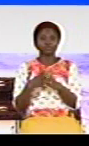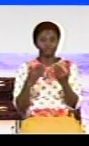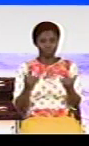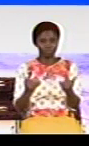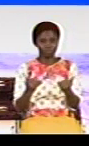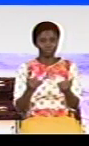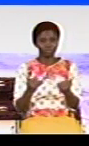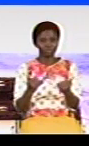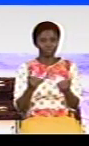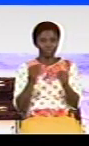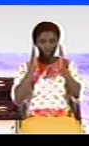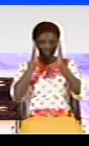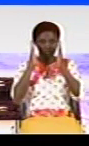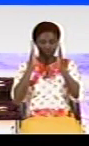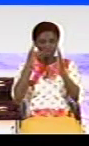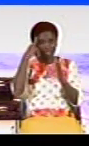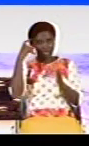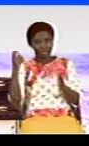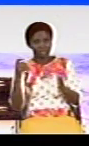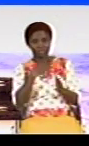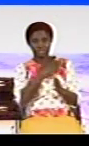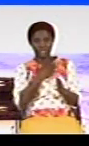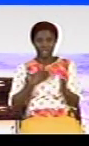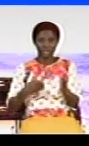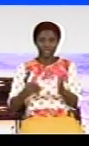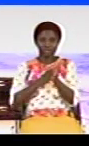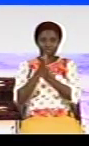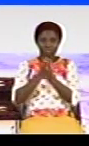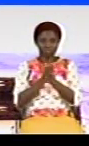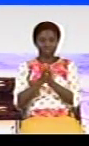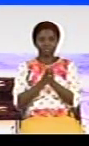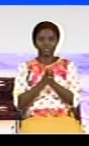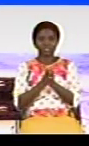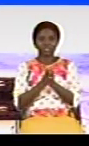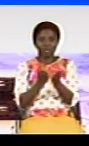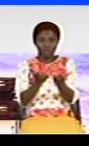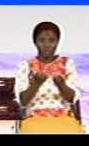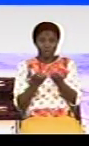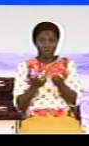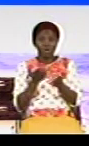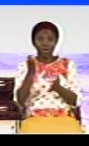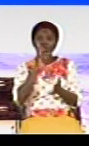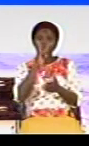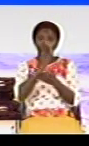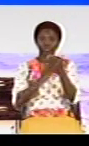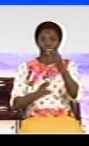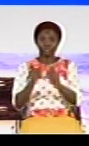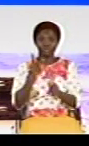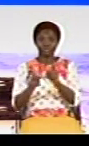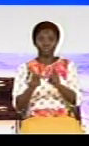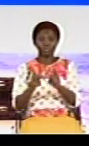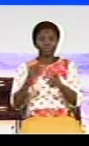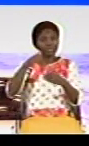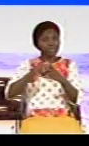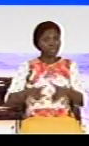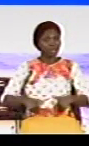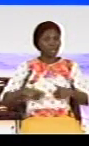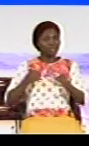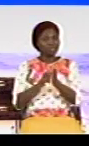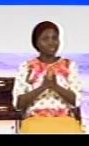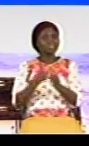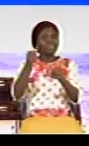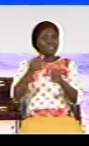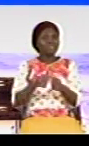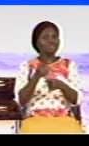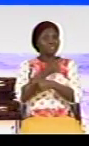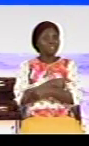and visions. There are people in life, they live from day to day. What they did